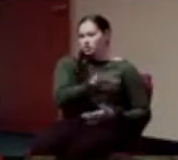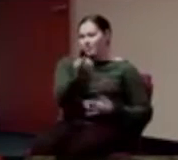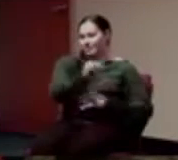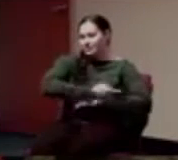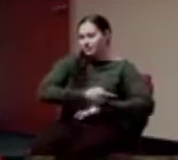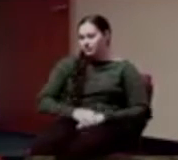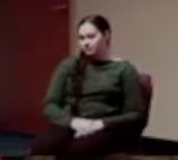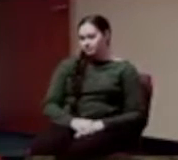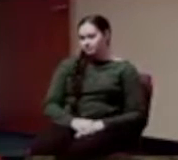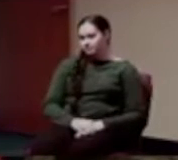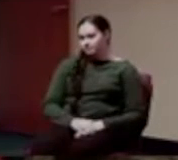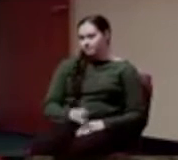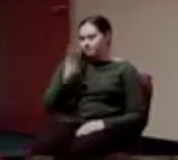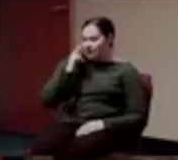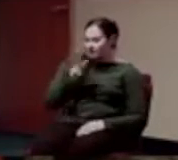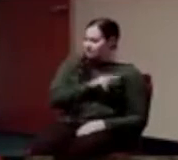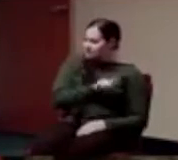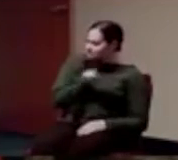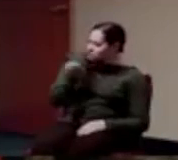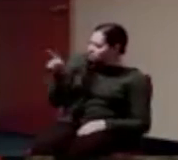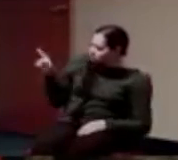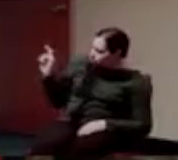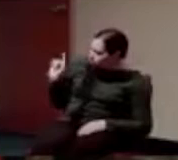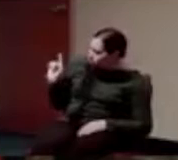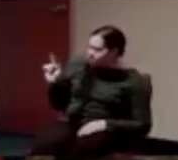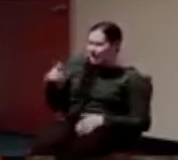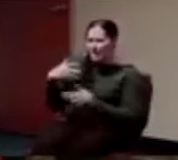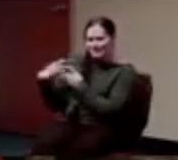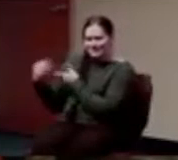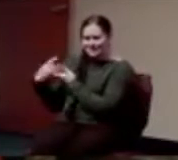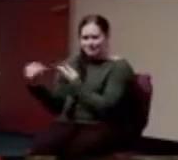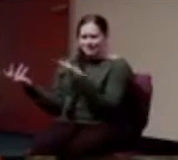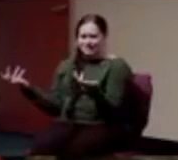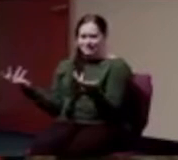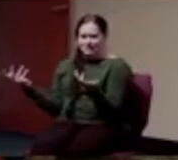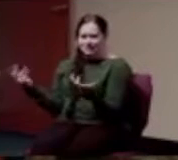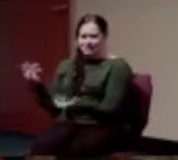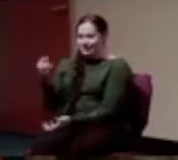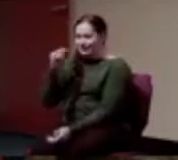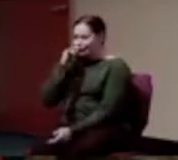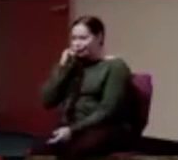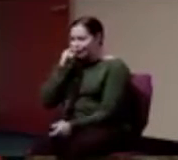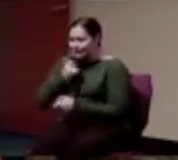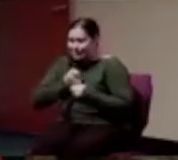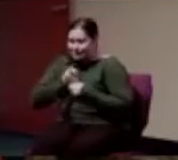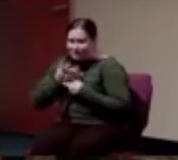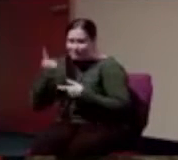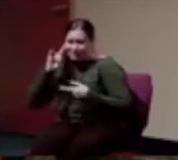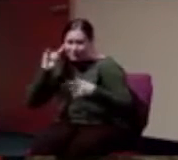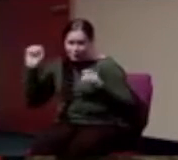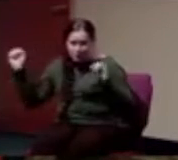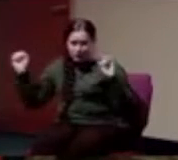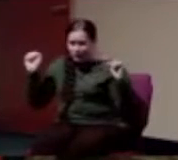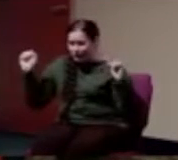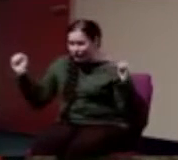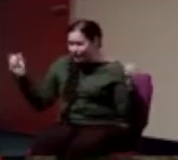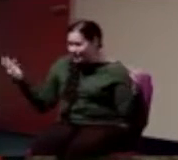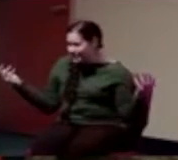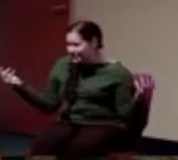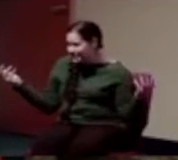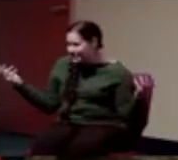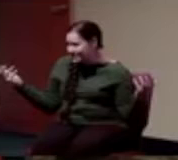See, across the restaurant at some point, I don't know, I was outside, kid made a noise. The kids make after